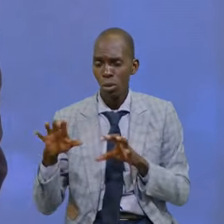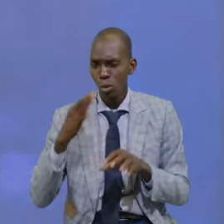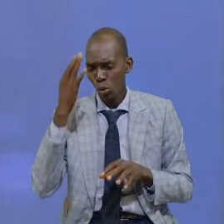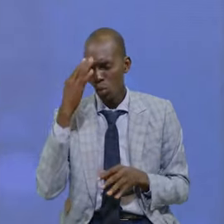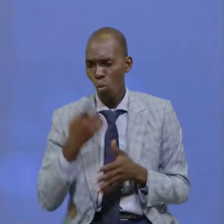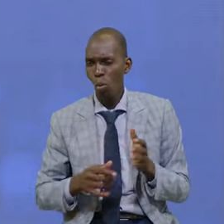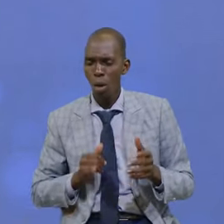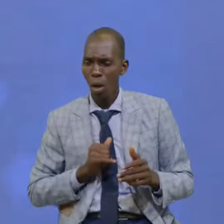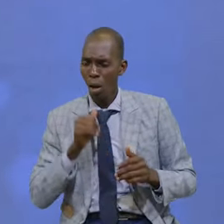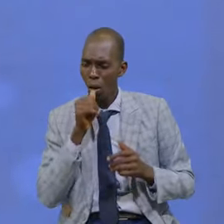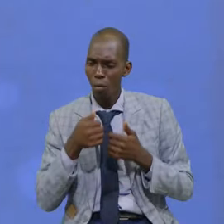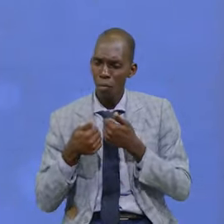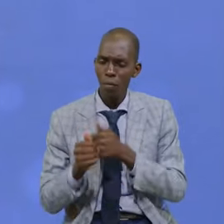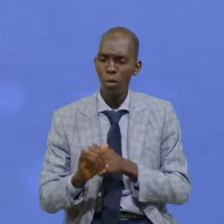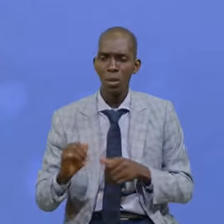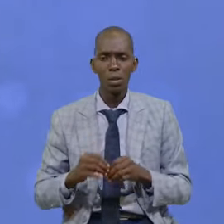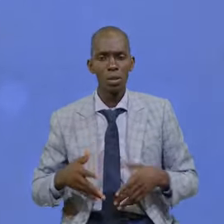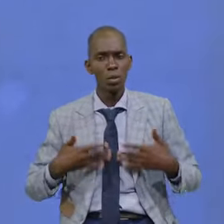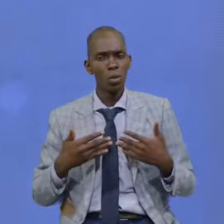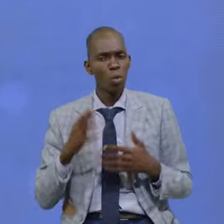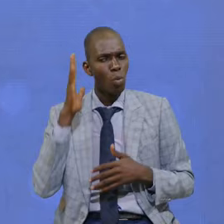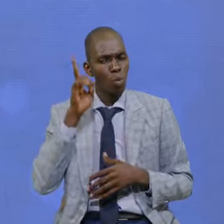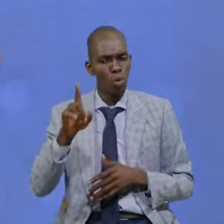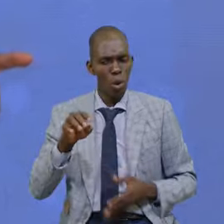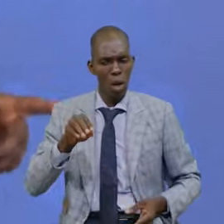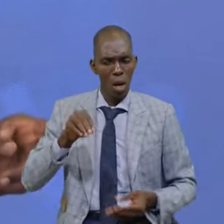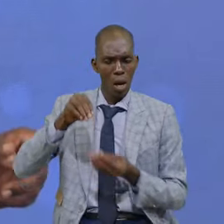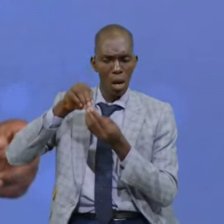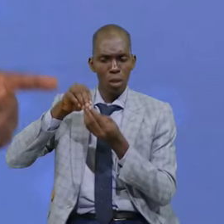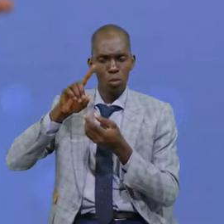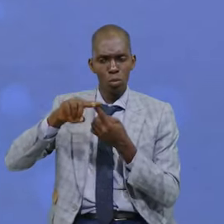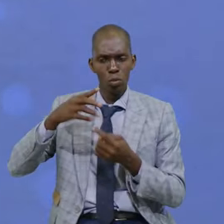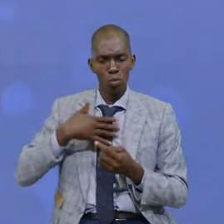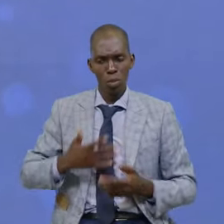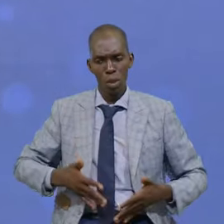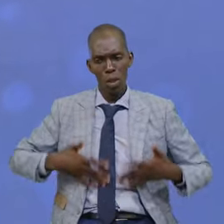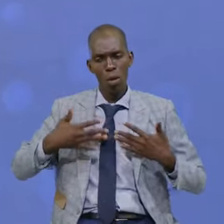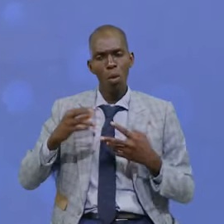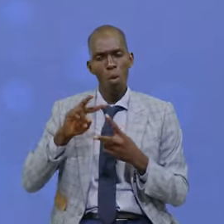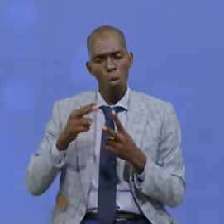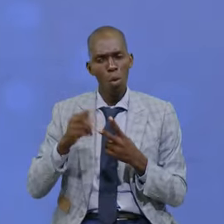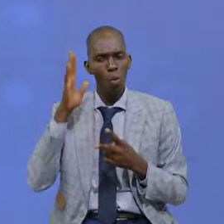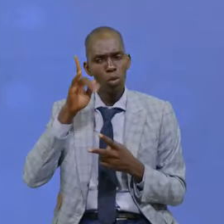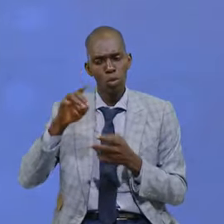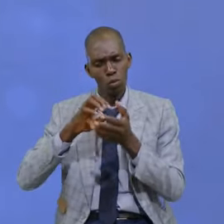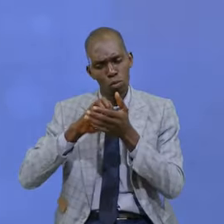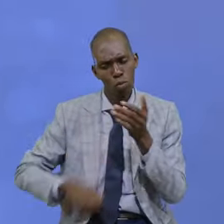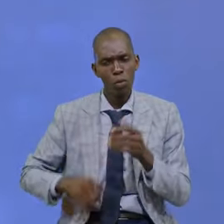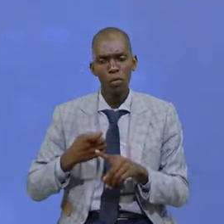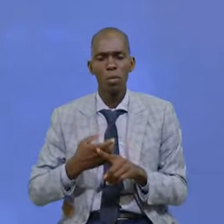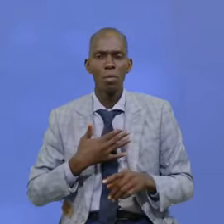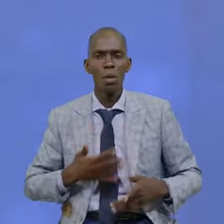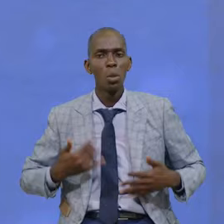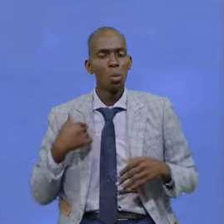life? Are you going to add to me? Or are you going to take away from me? We don't ask